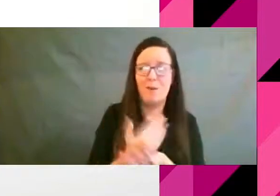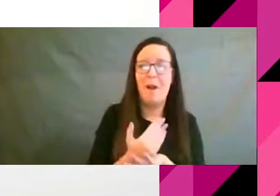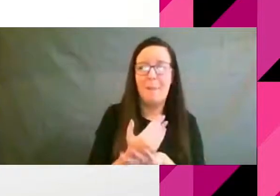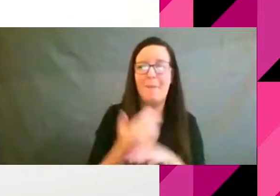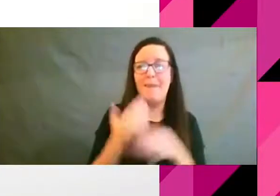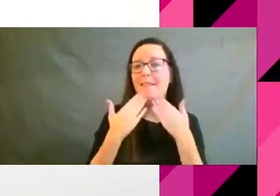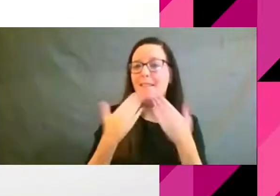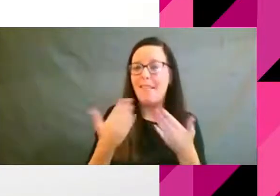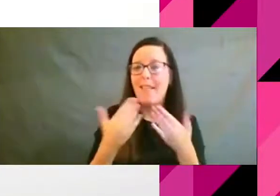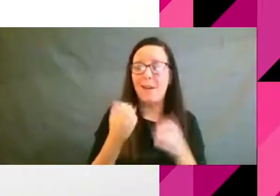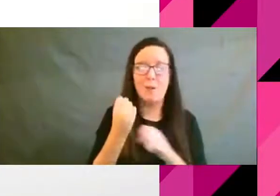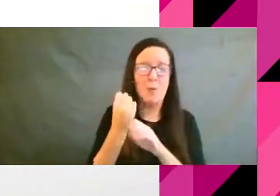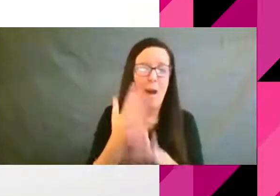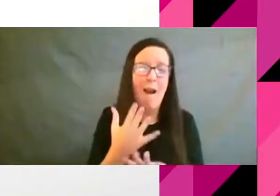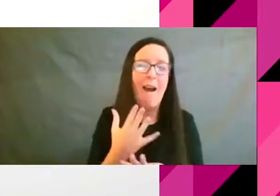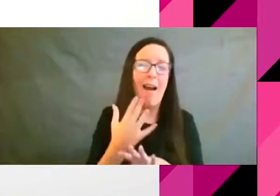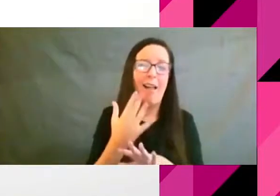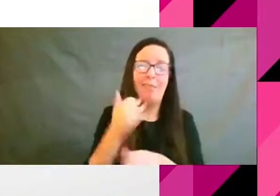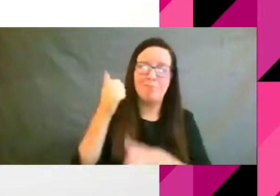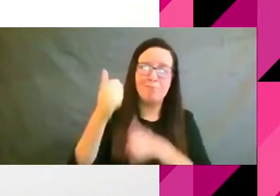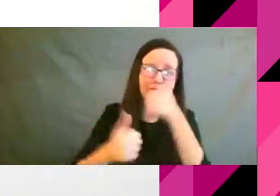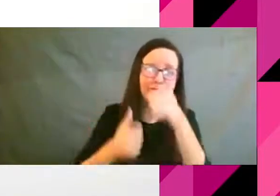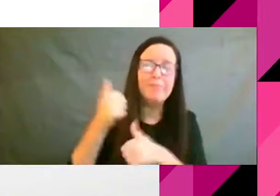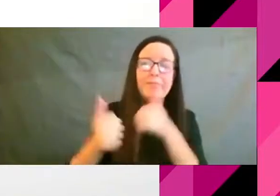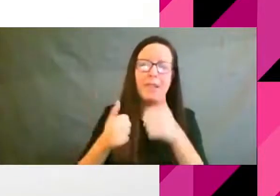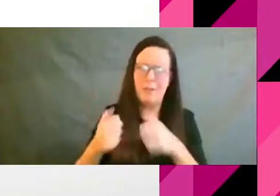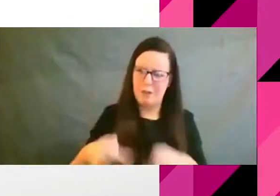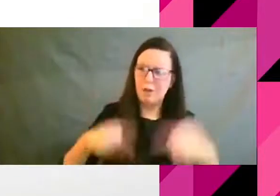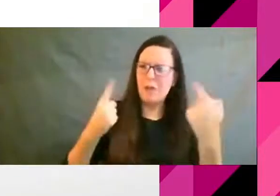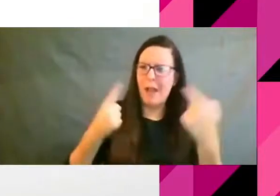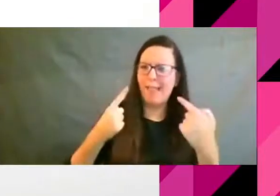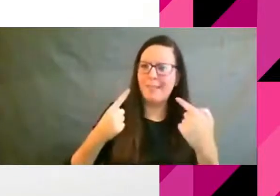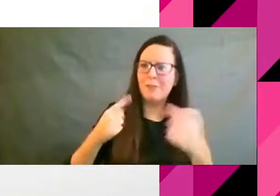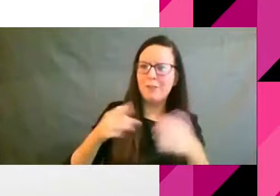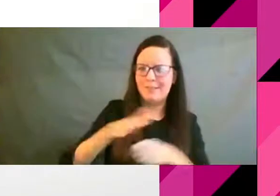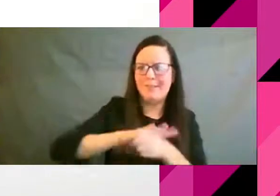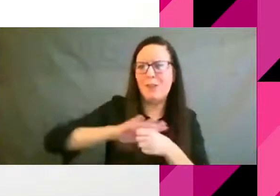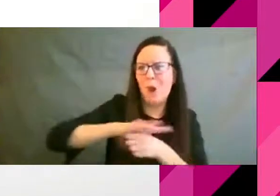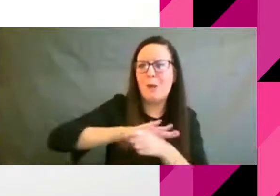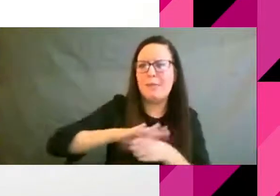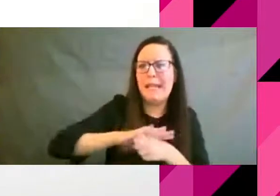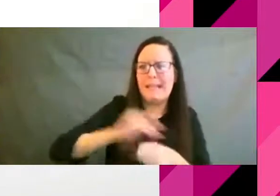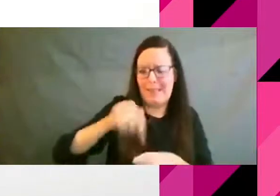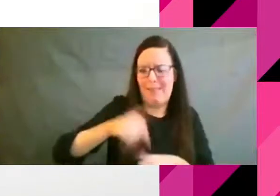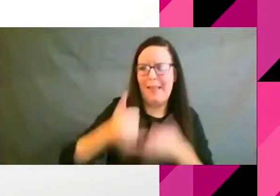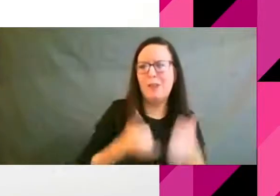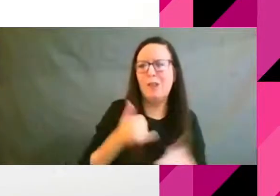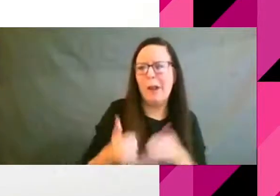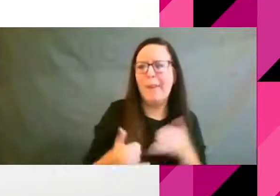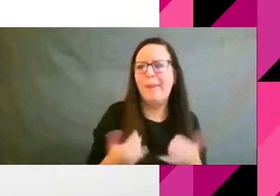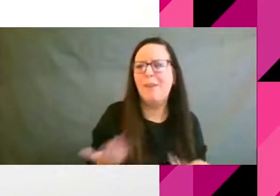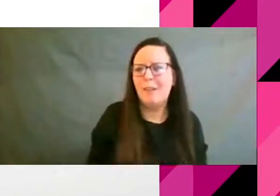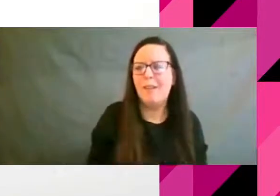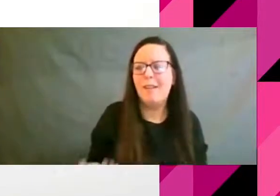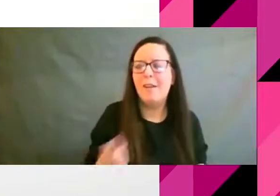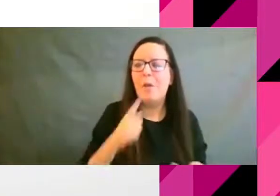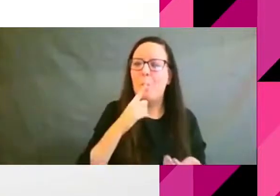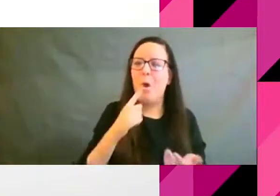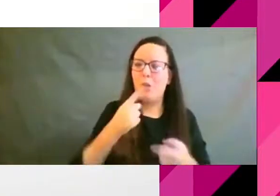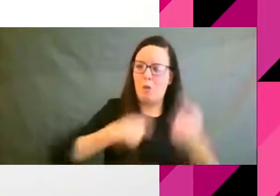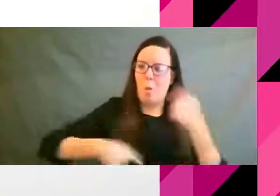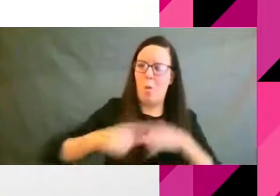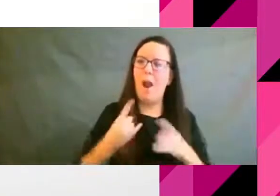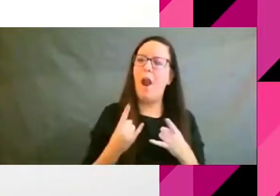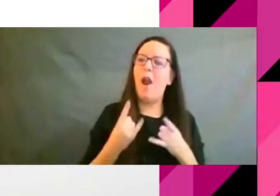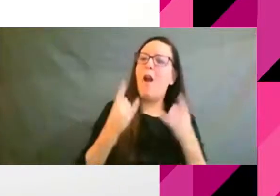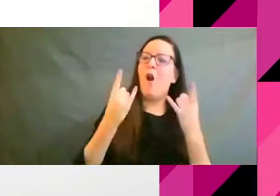done on what has been achieved in some very challenging and different circumstances this year. We're very honoured that the President of